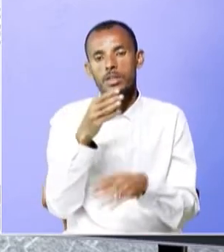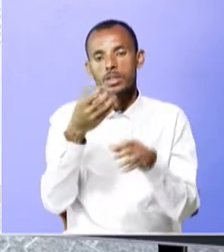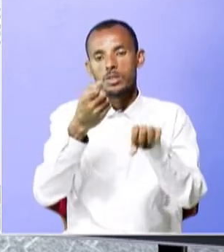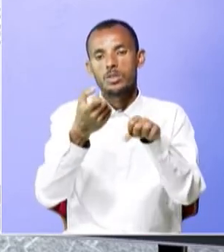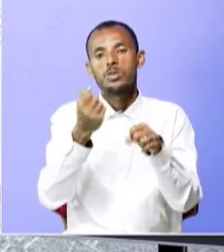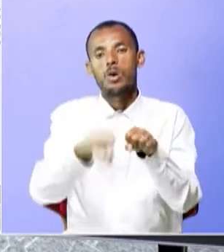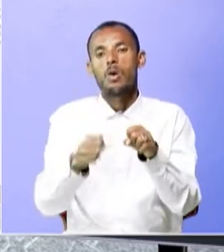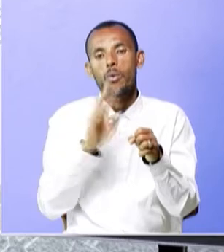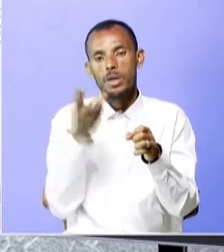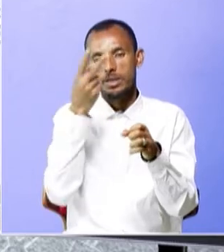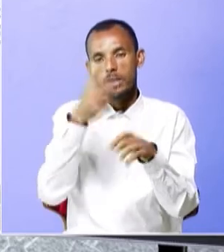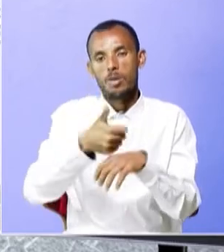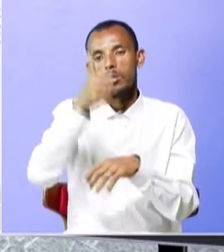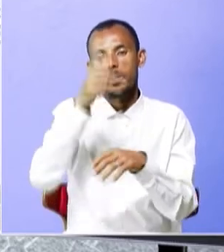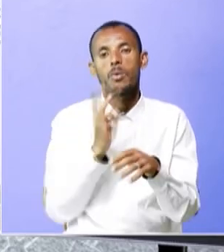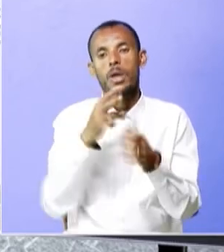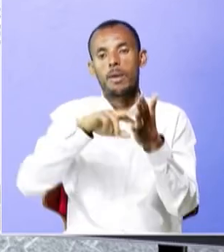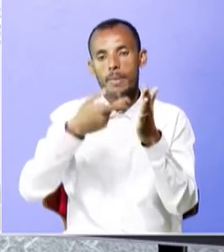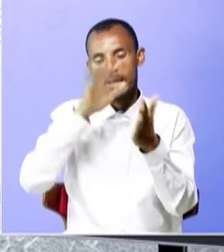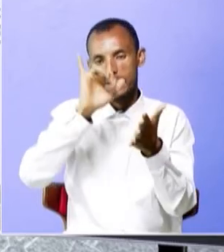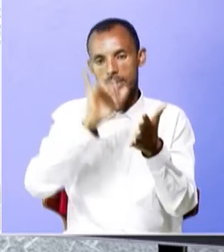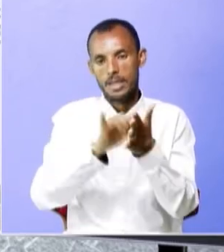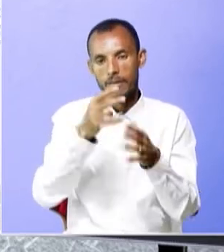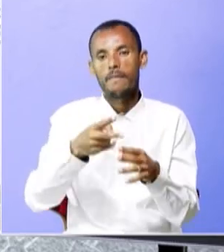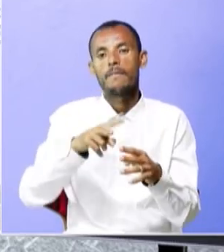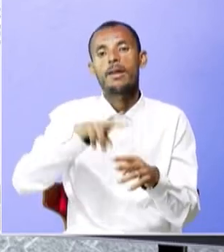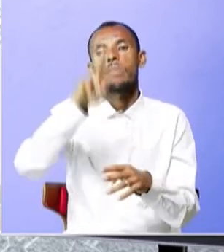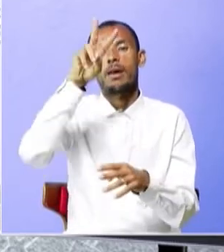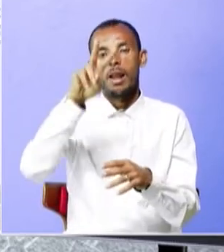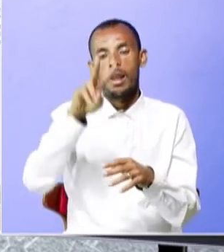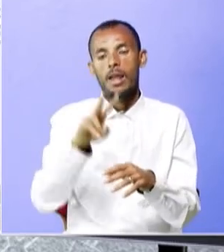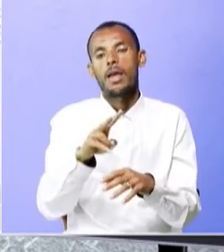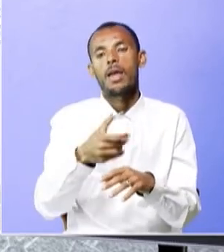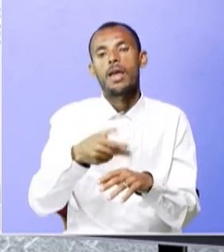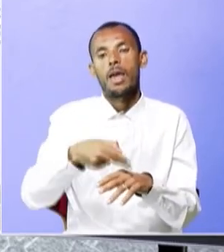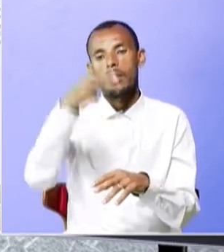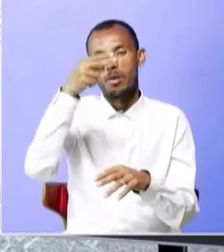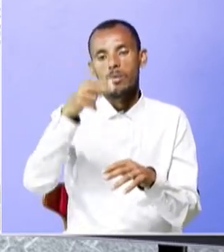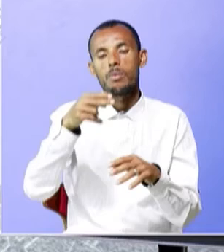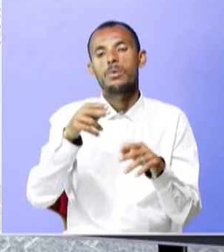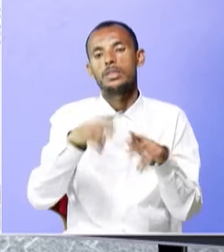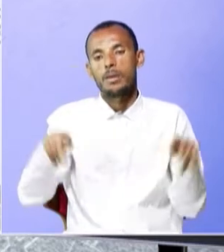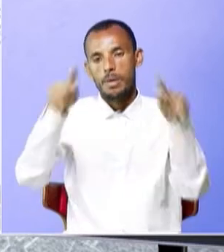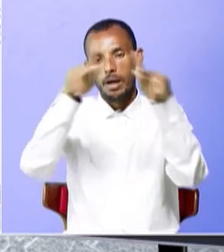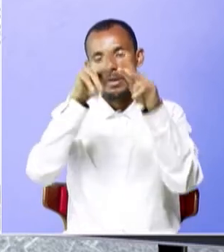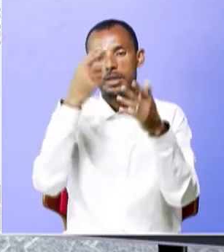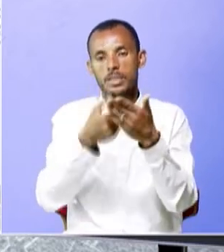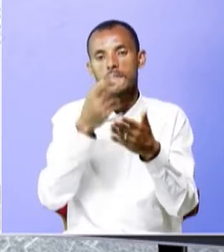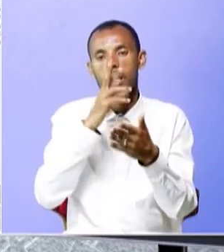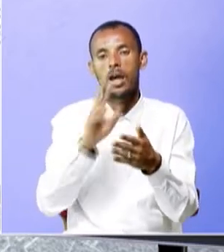whenever we say altitude, we mean to say that the vertical height of the pyramid. Okay, so these are